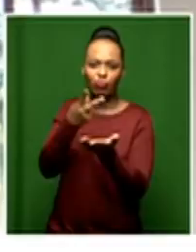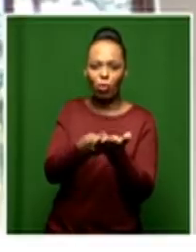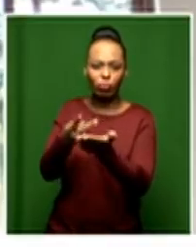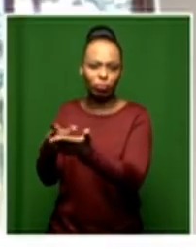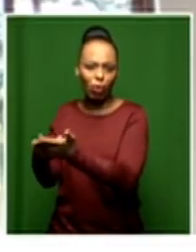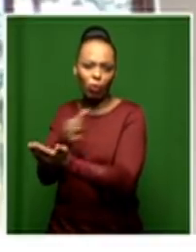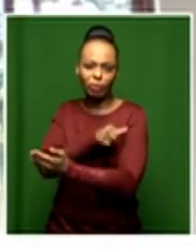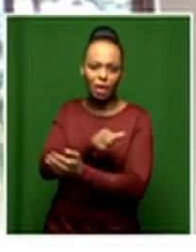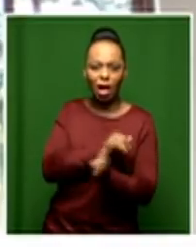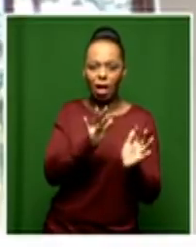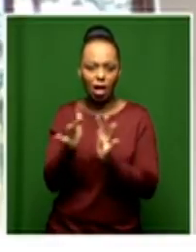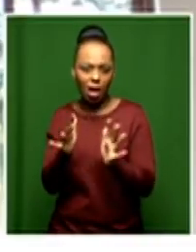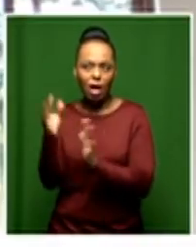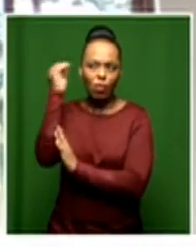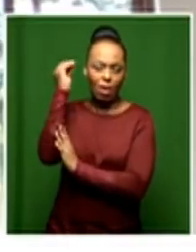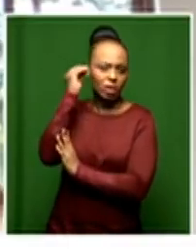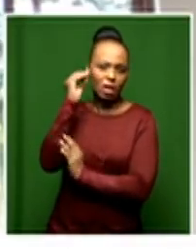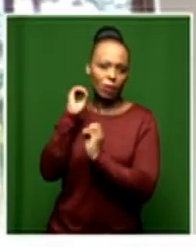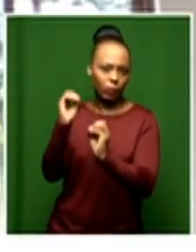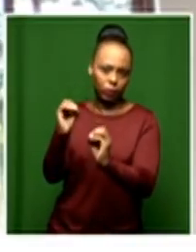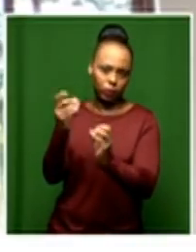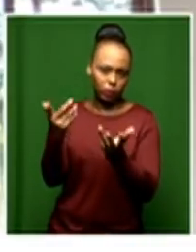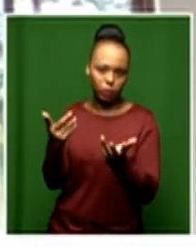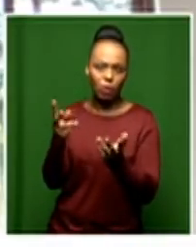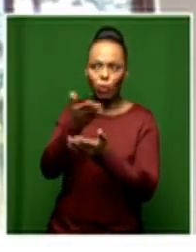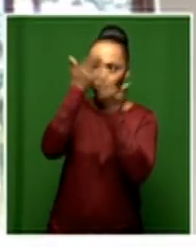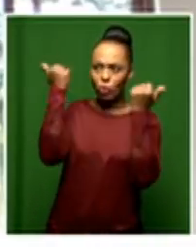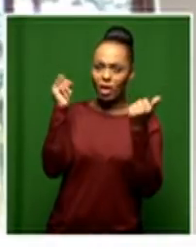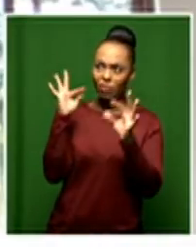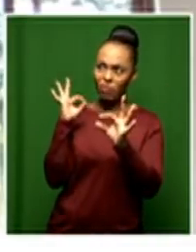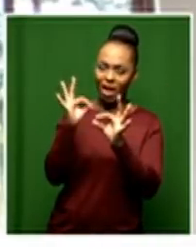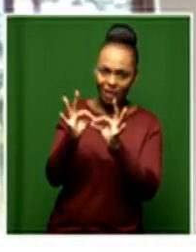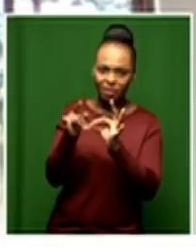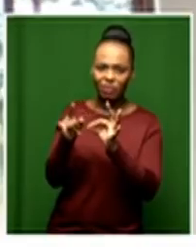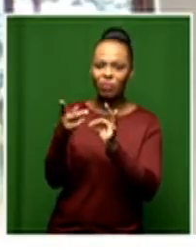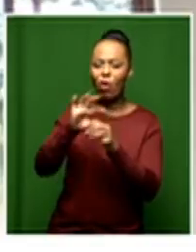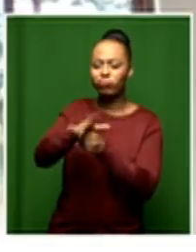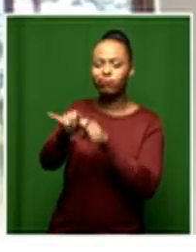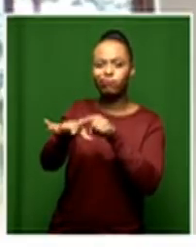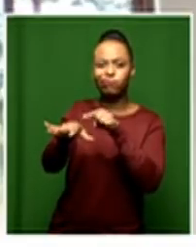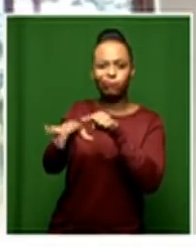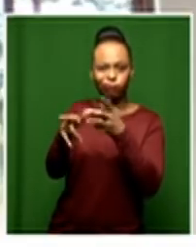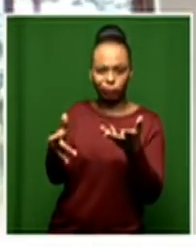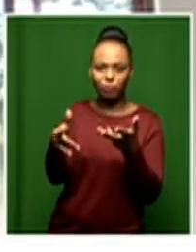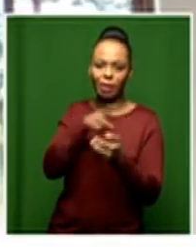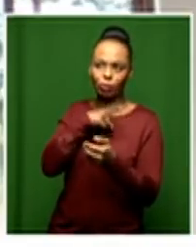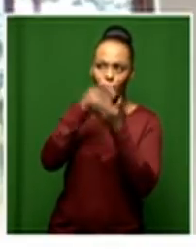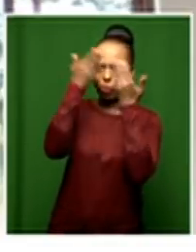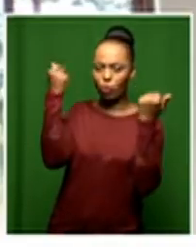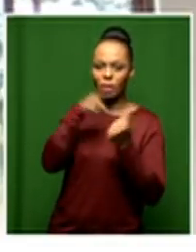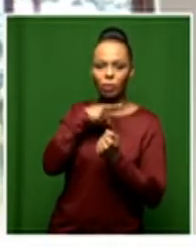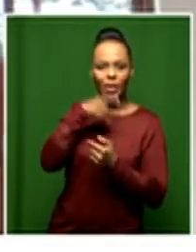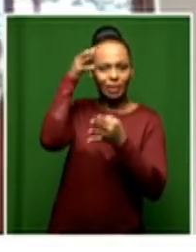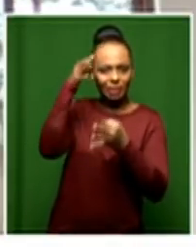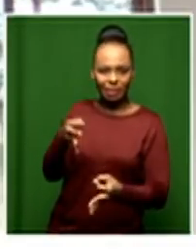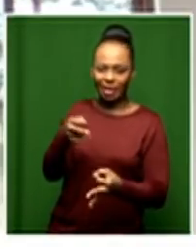we did not know how effective was that in our variant. And that's why they decided then to roll out